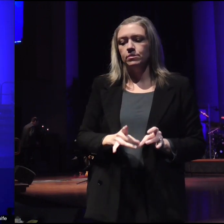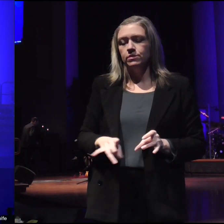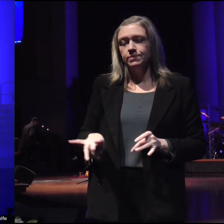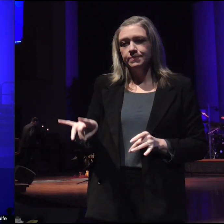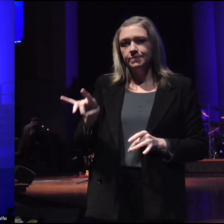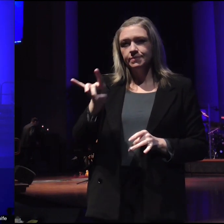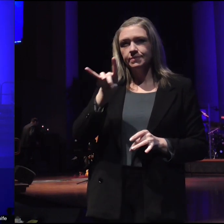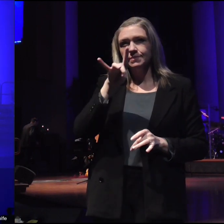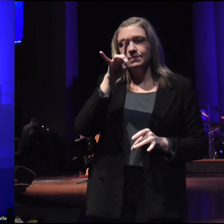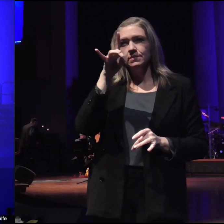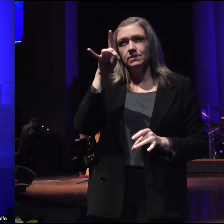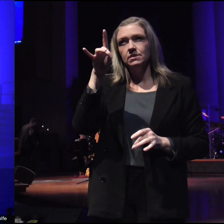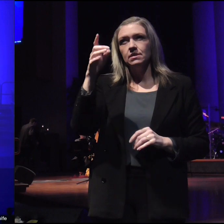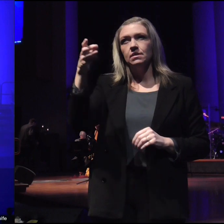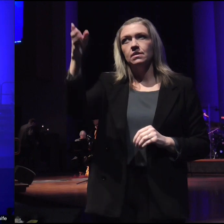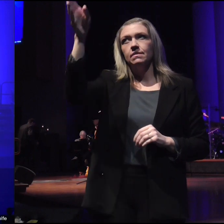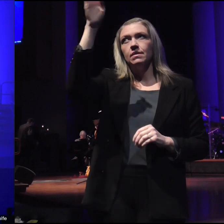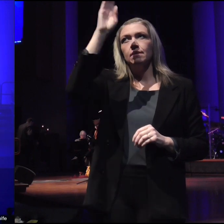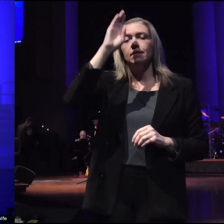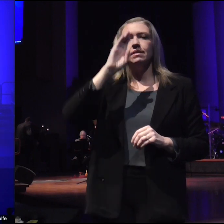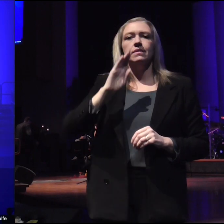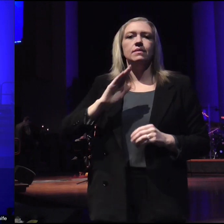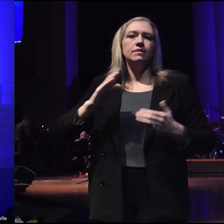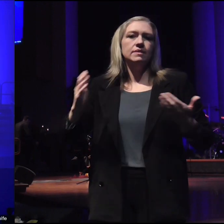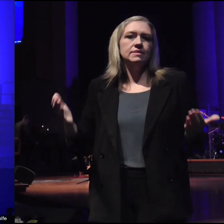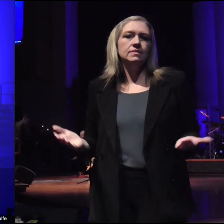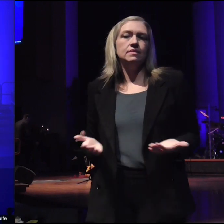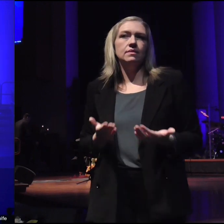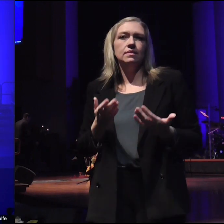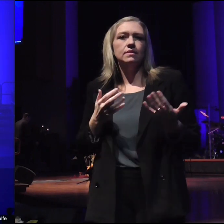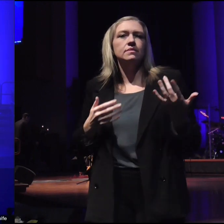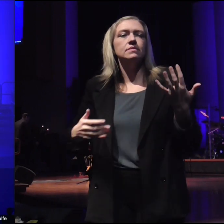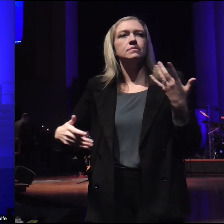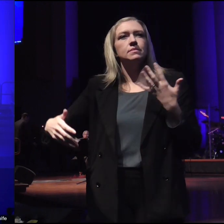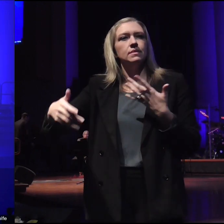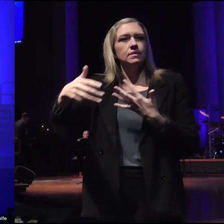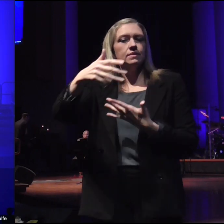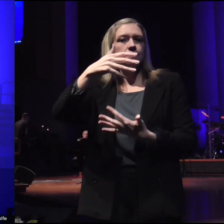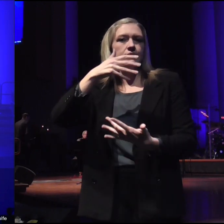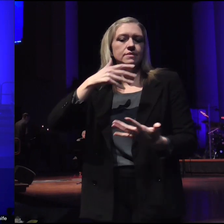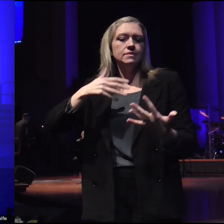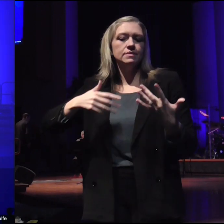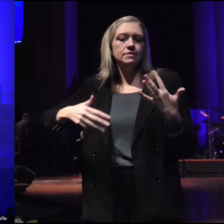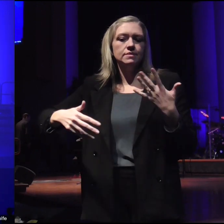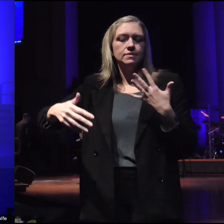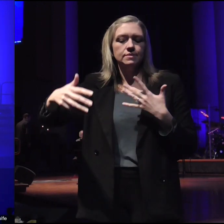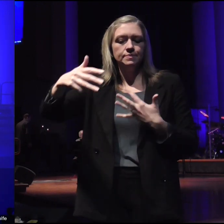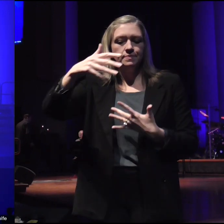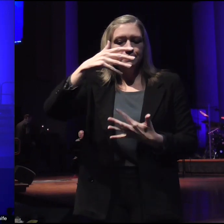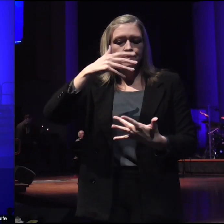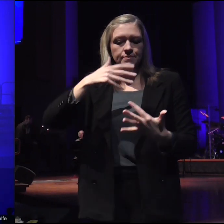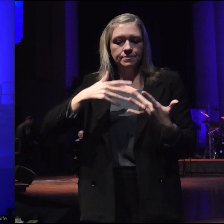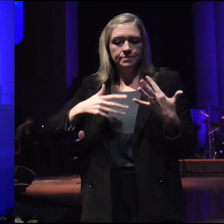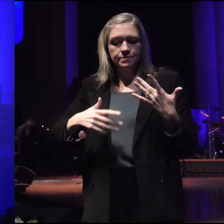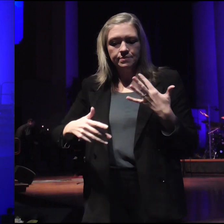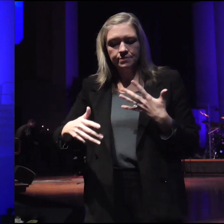Surely the presence of God is in this place.